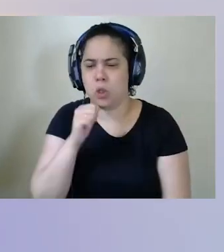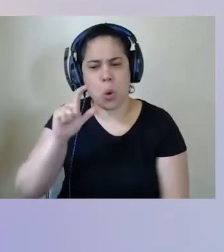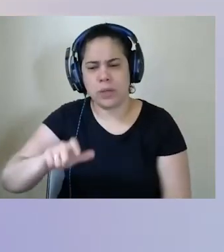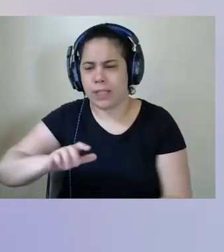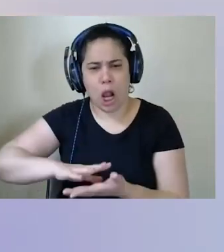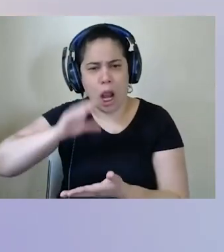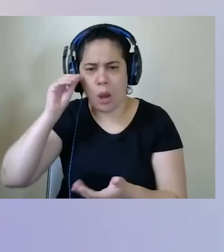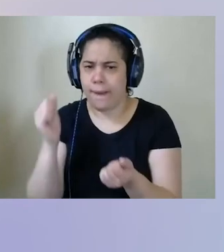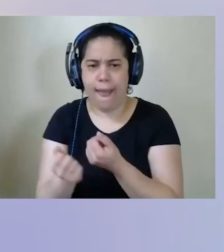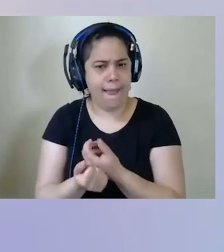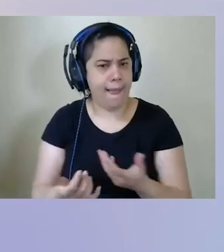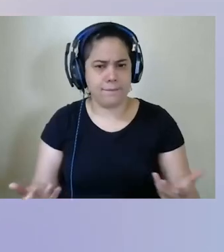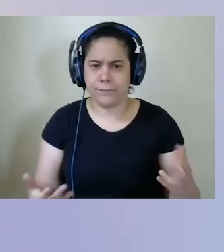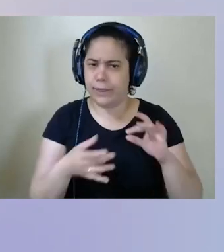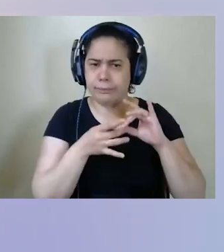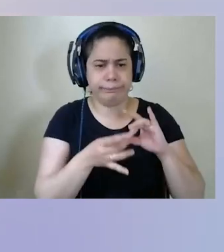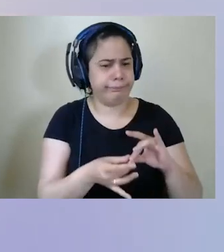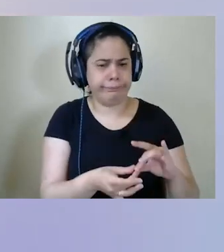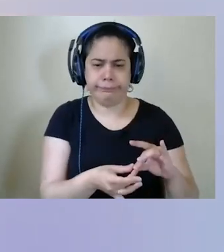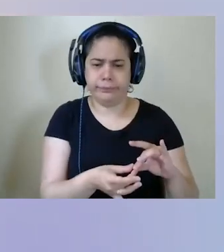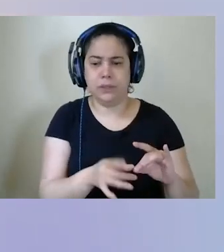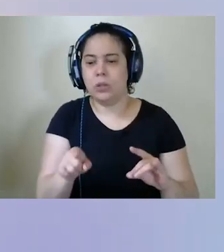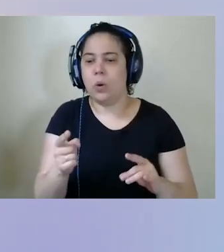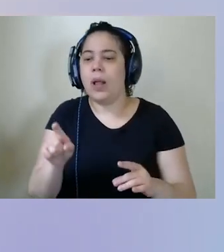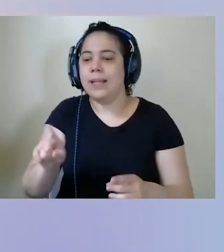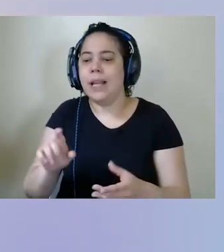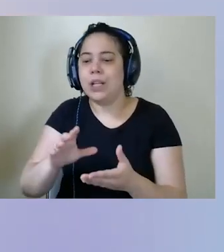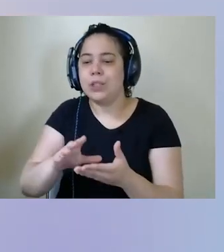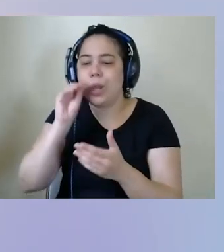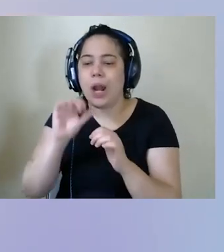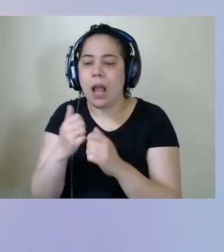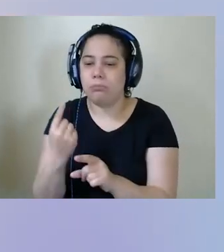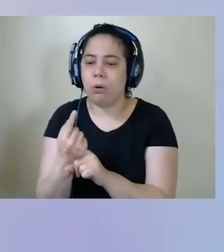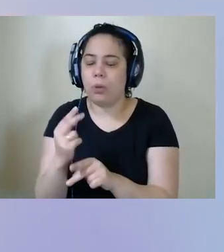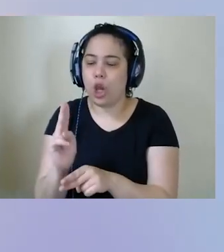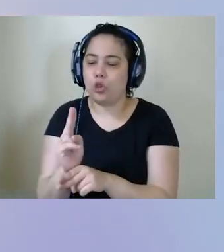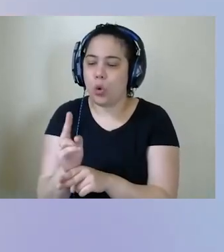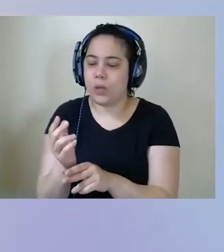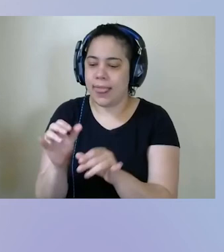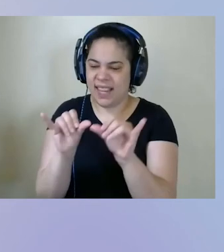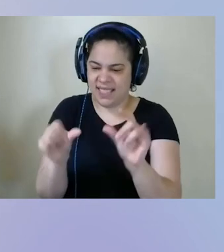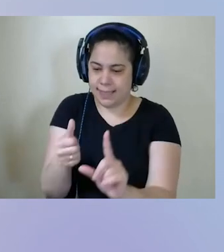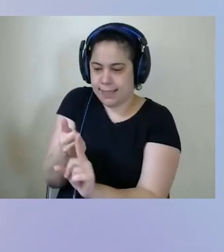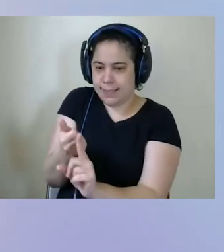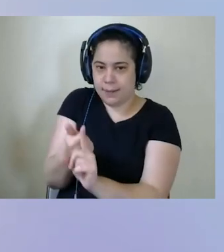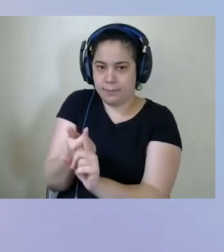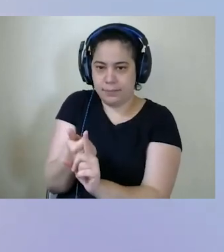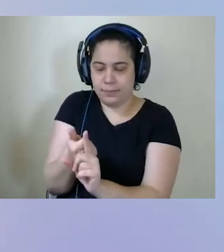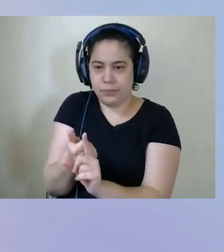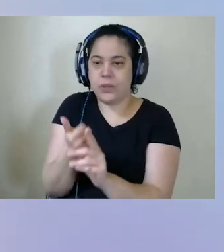want to learn enough about how to use a neurofeedback system. And you want to have your a